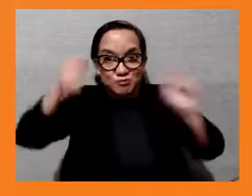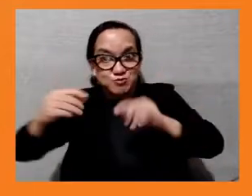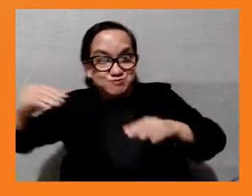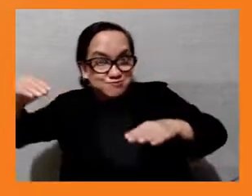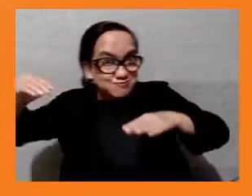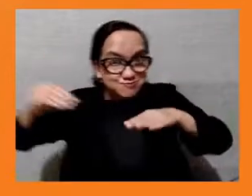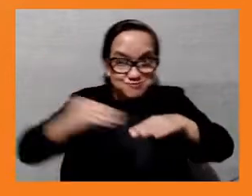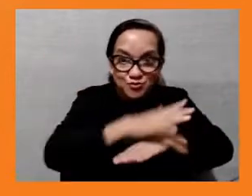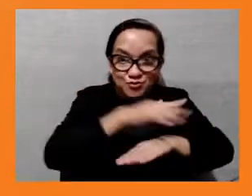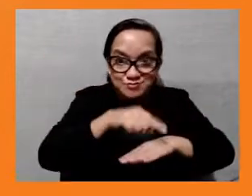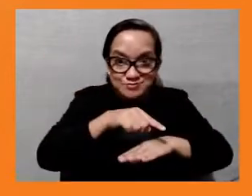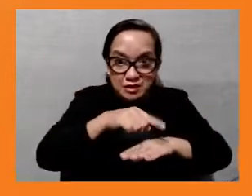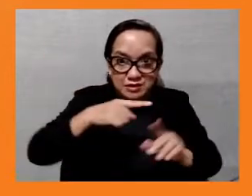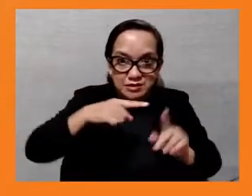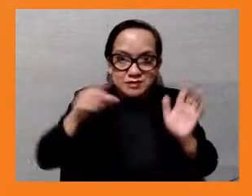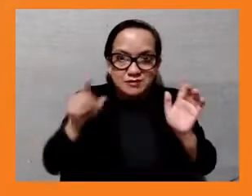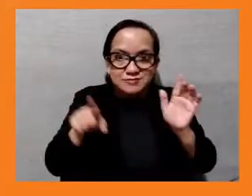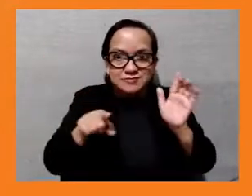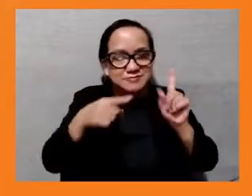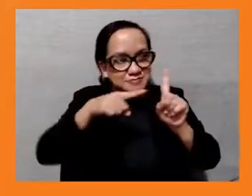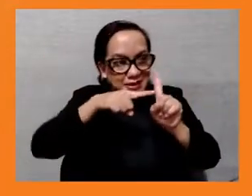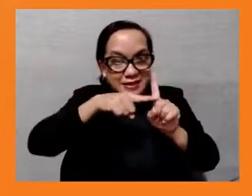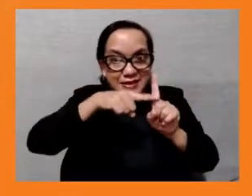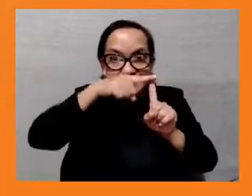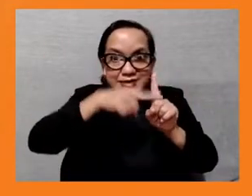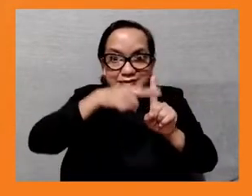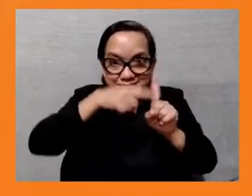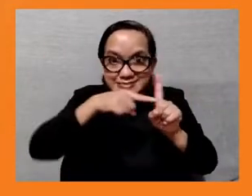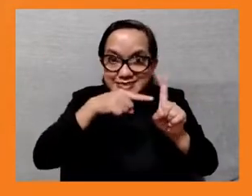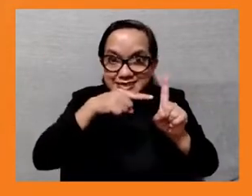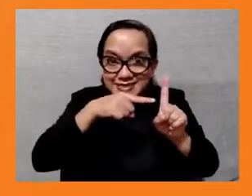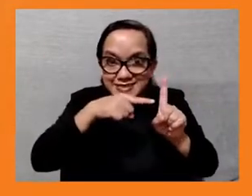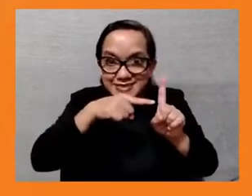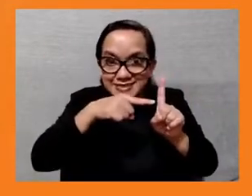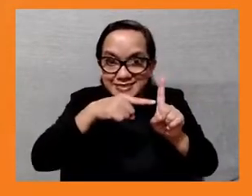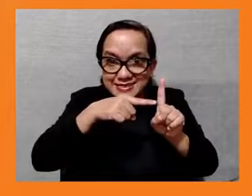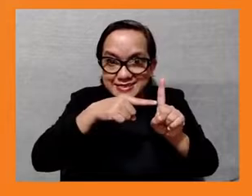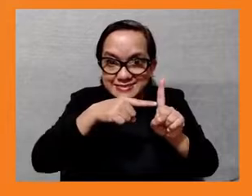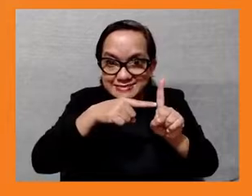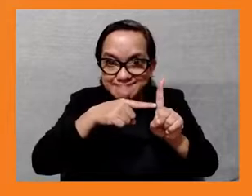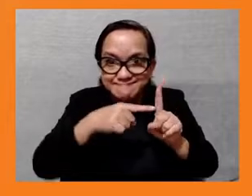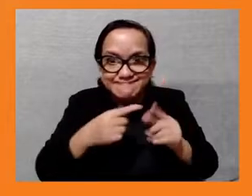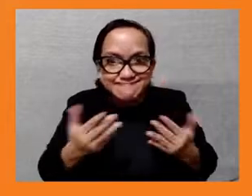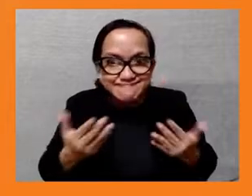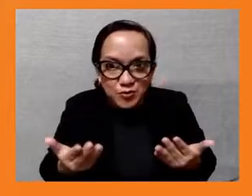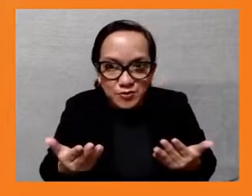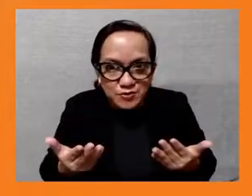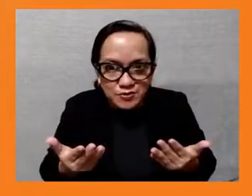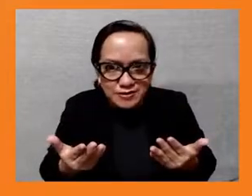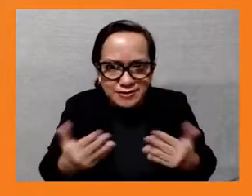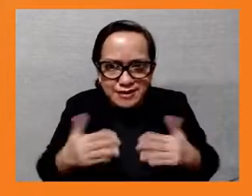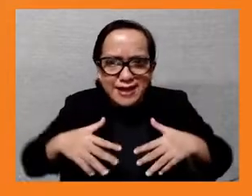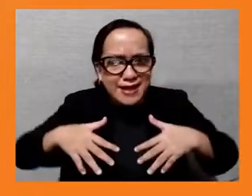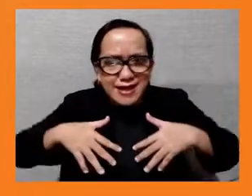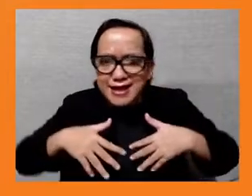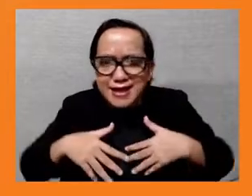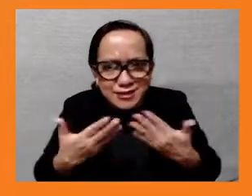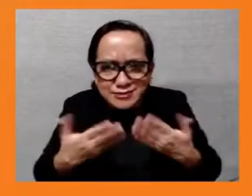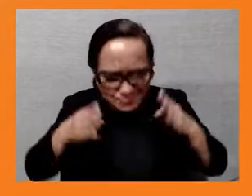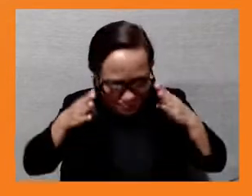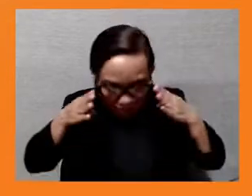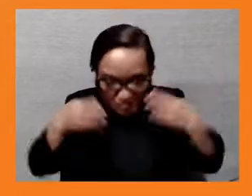stakeholders were identified at the early stage. But as project designs changed, or as we got into detailed design,